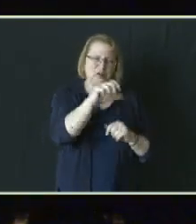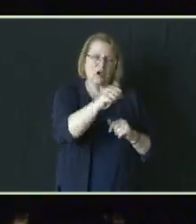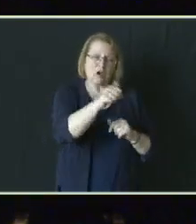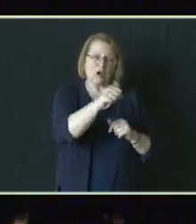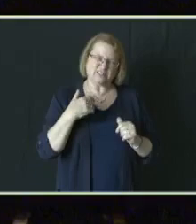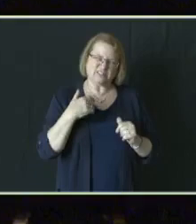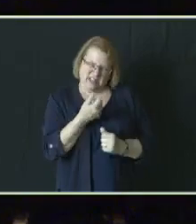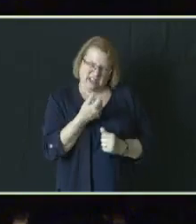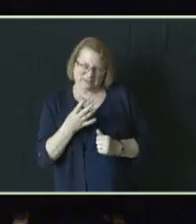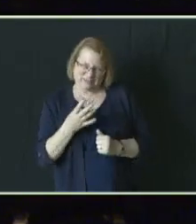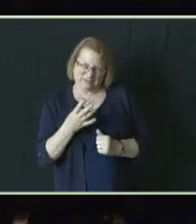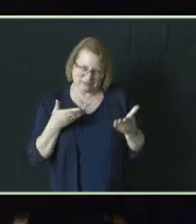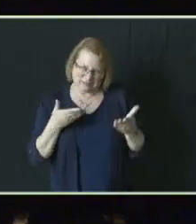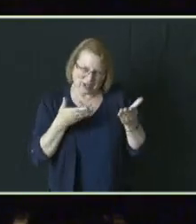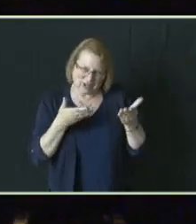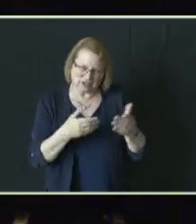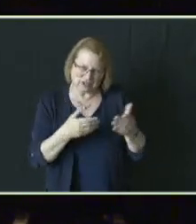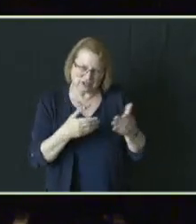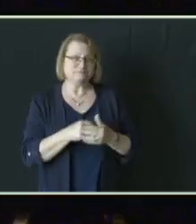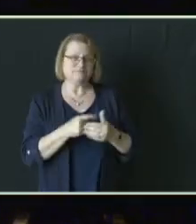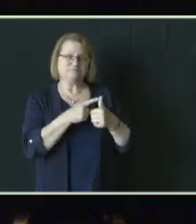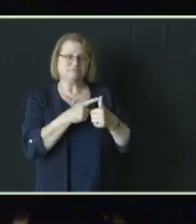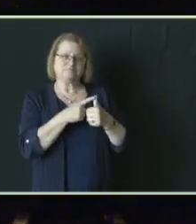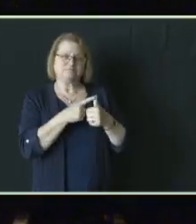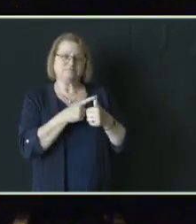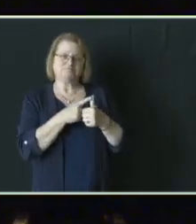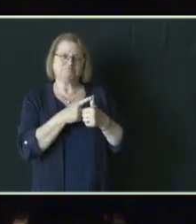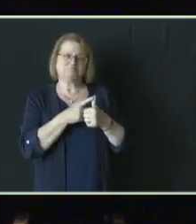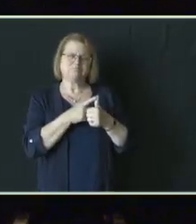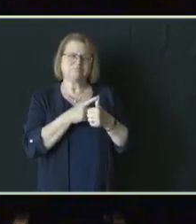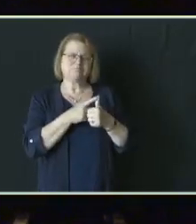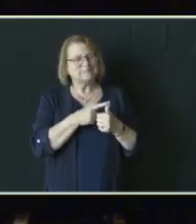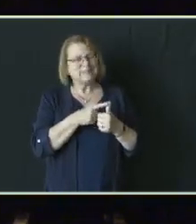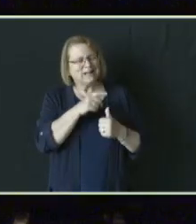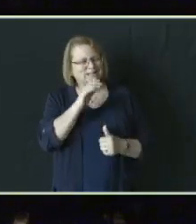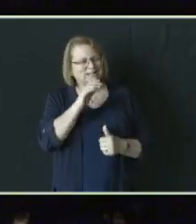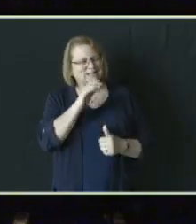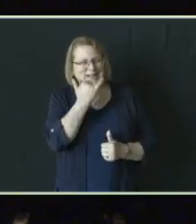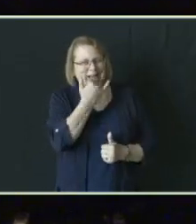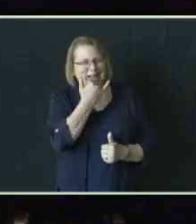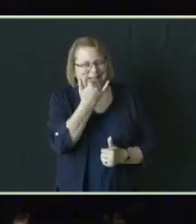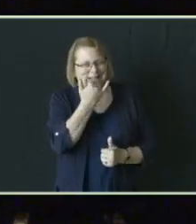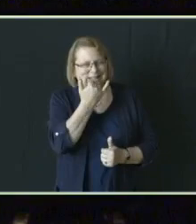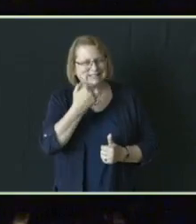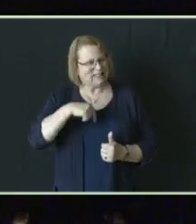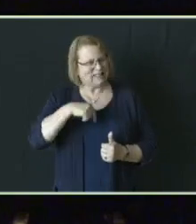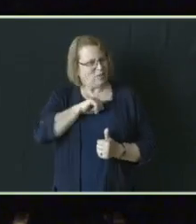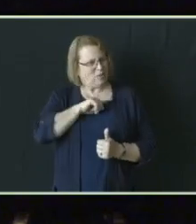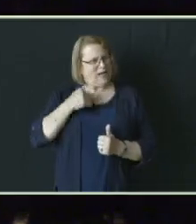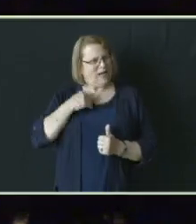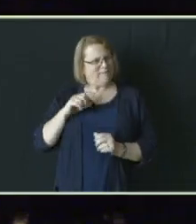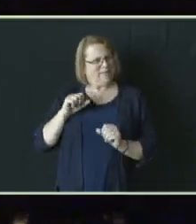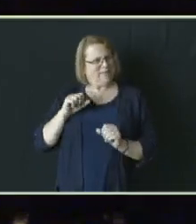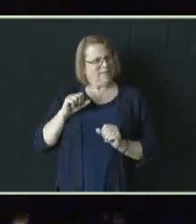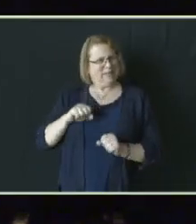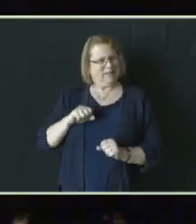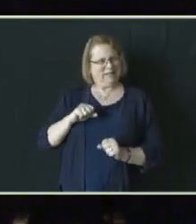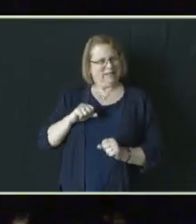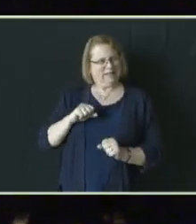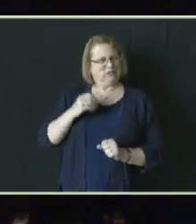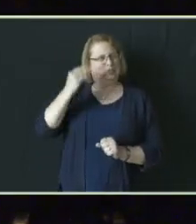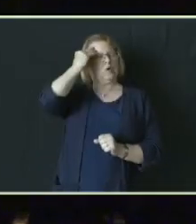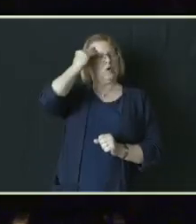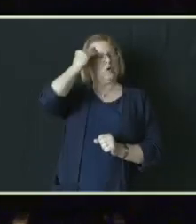already. First, it's no accident that we all have the innate ability to tell the difference between right and